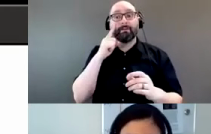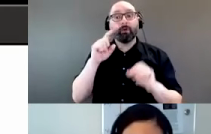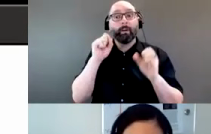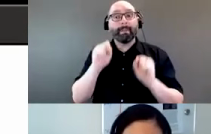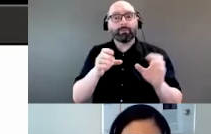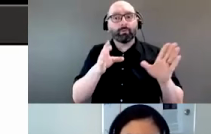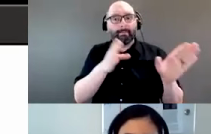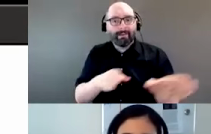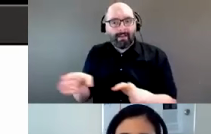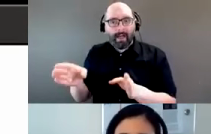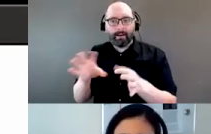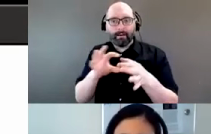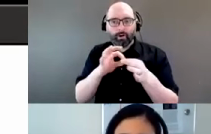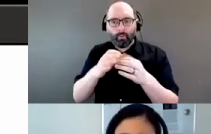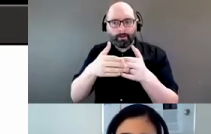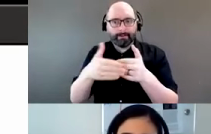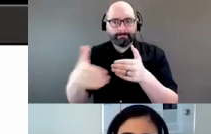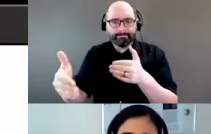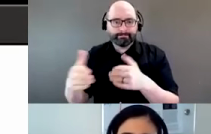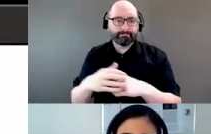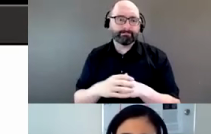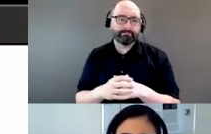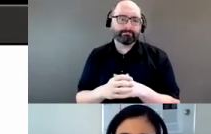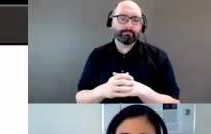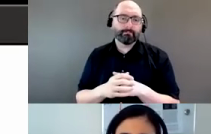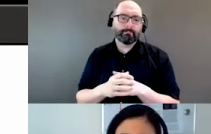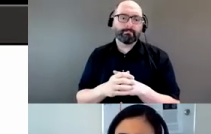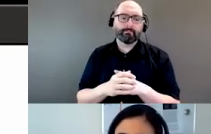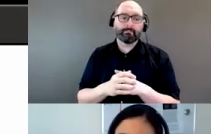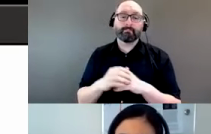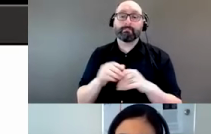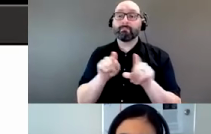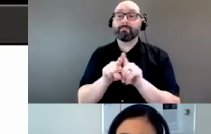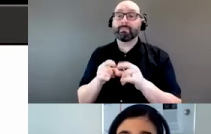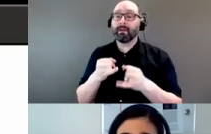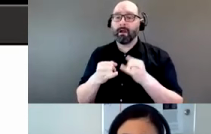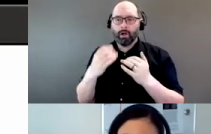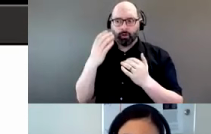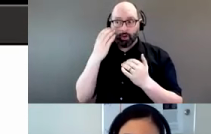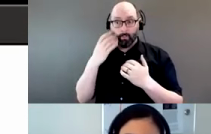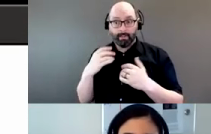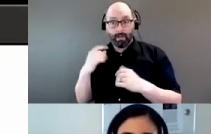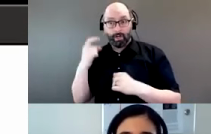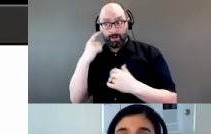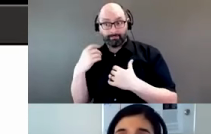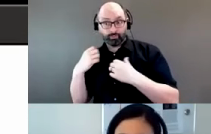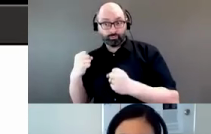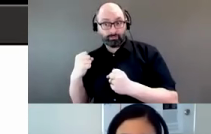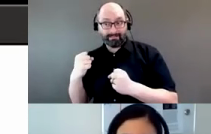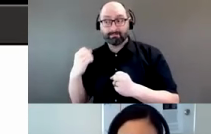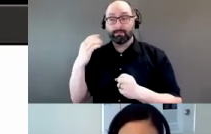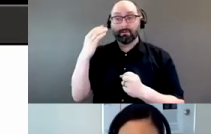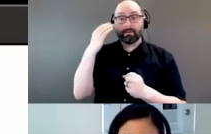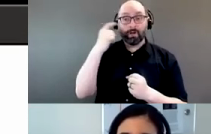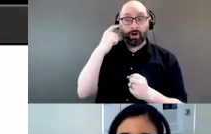patient's care. And lastly, knowing the cognitive strengths and weaknesses can help us